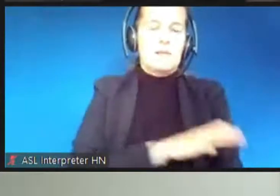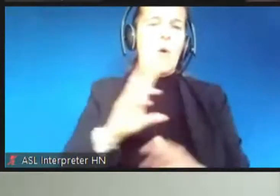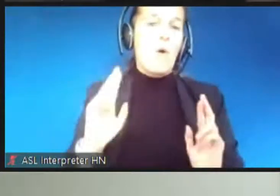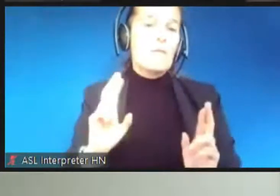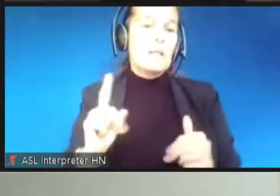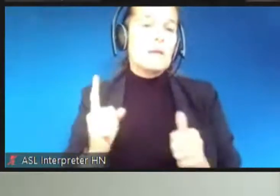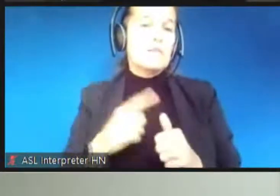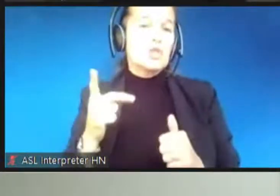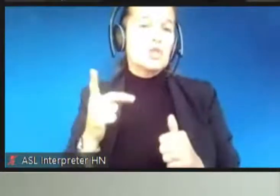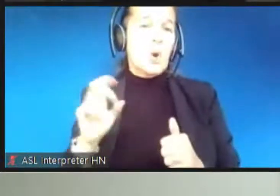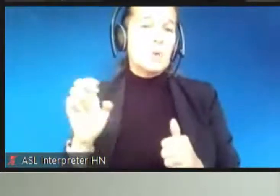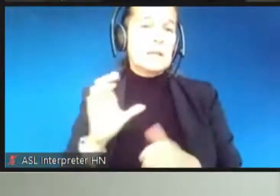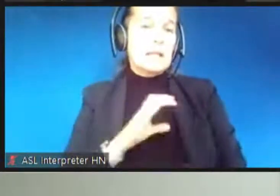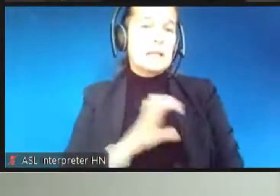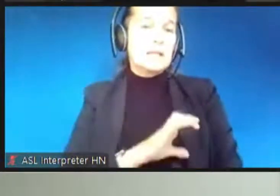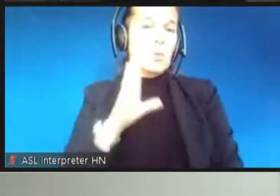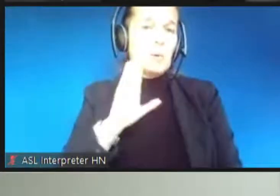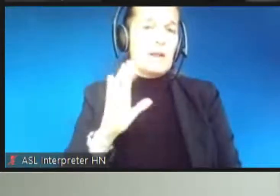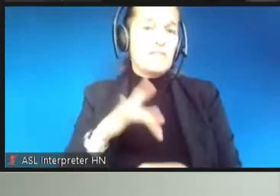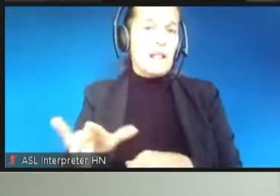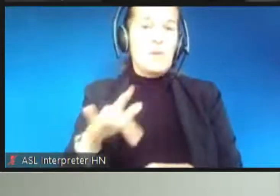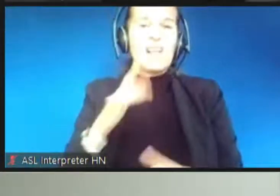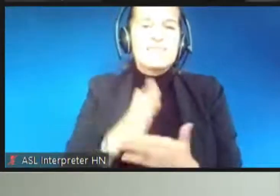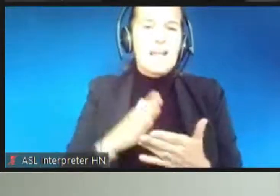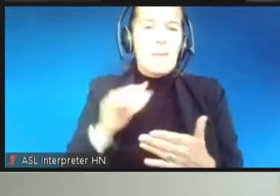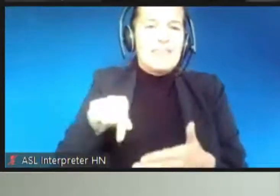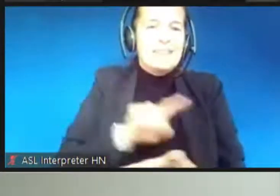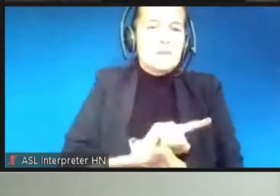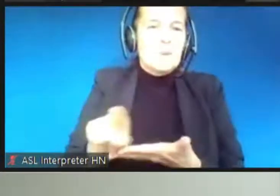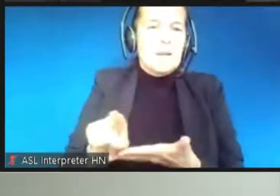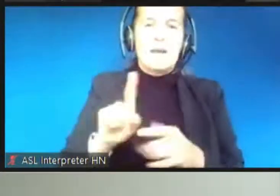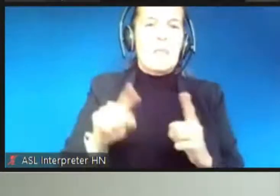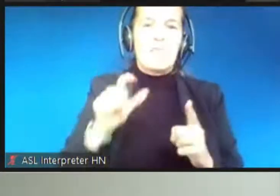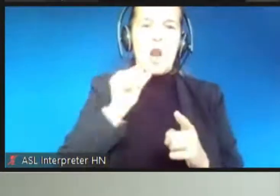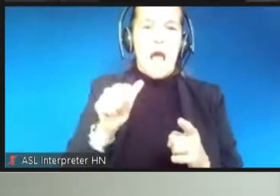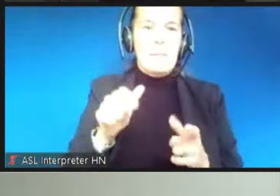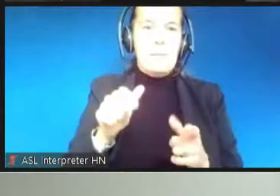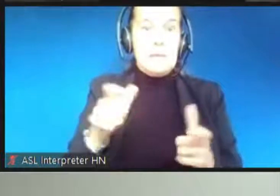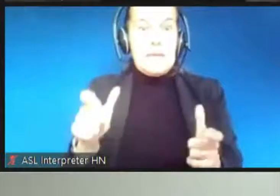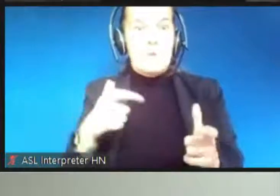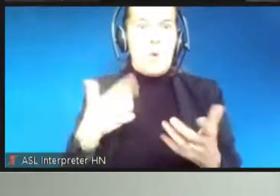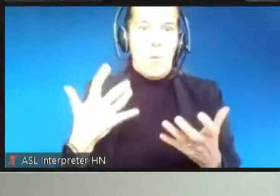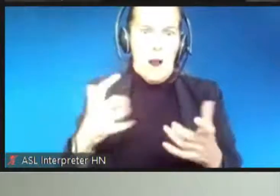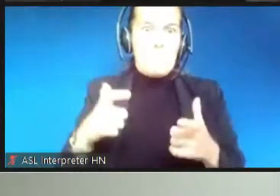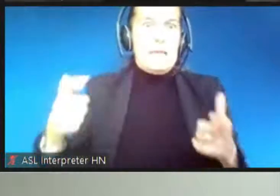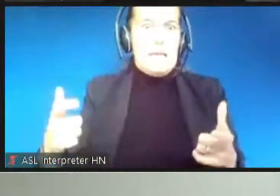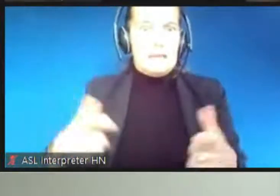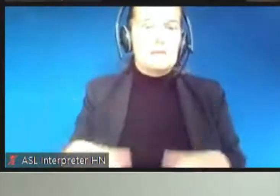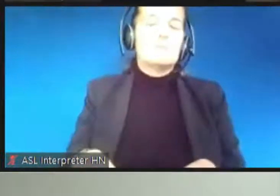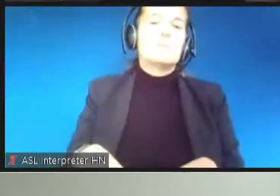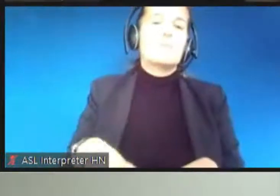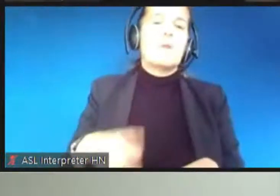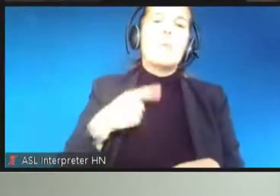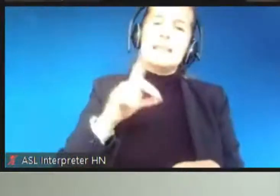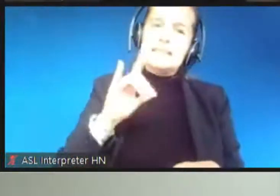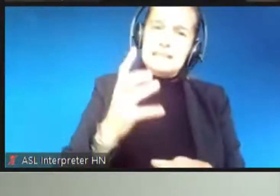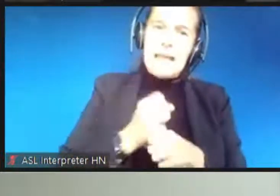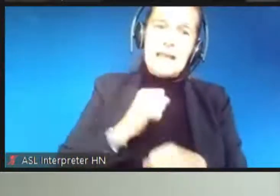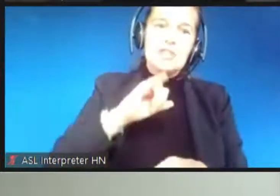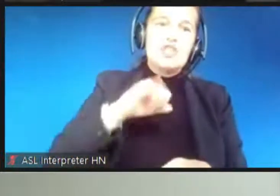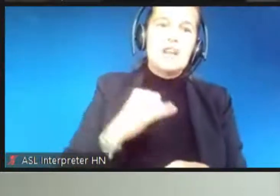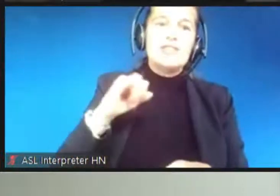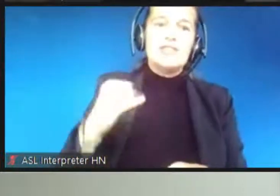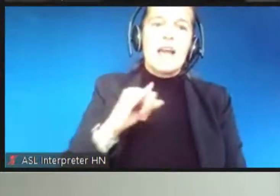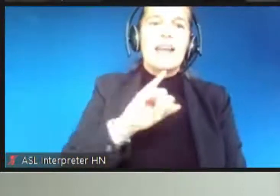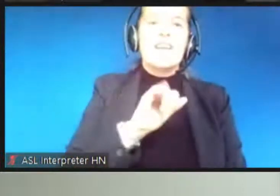available. There are some this coming week, but they're not as big as we'd like to have them. We did receive some Johnson & Johnson or